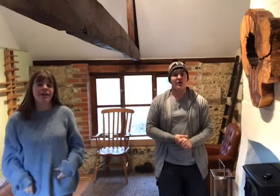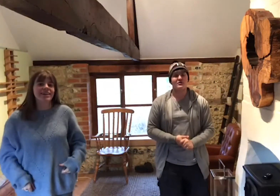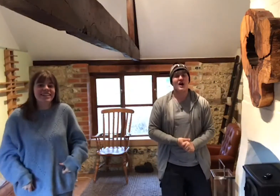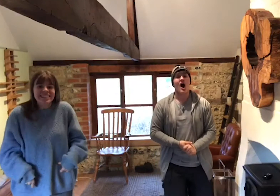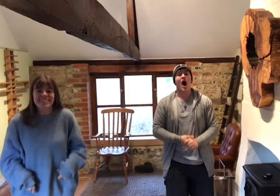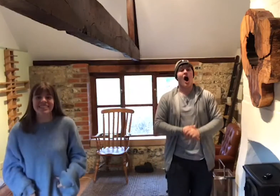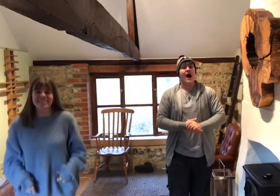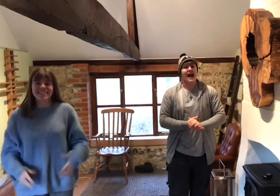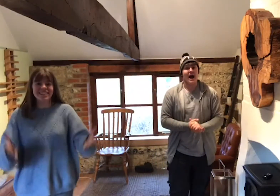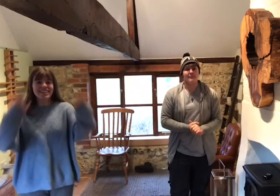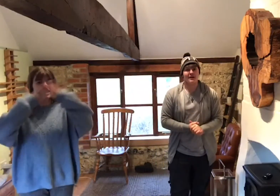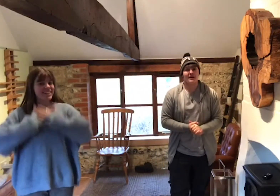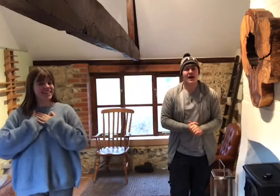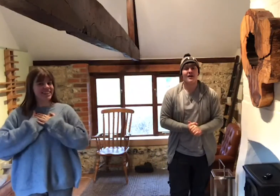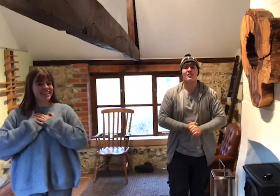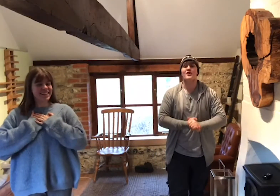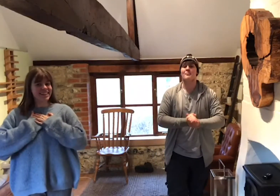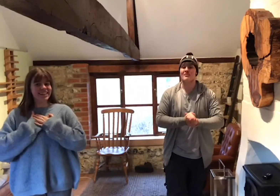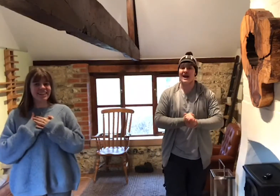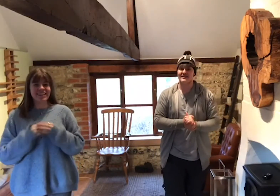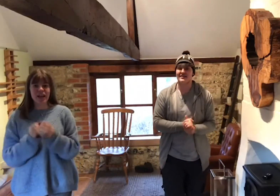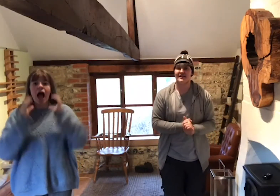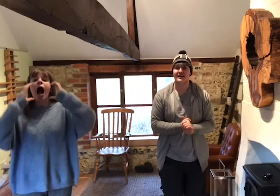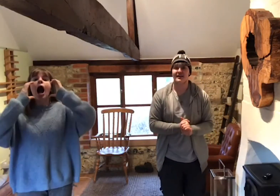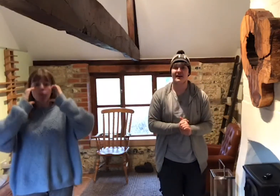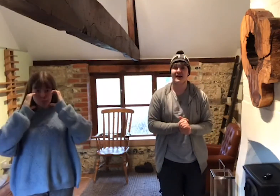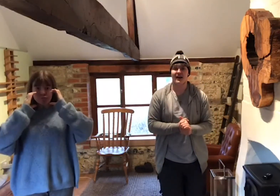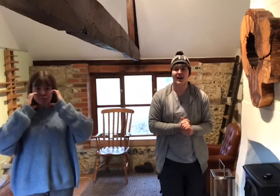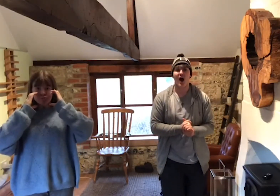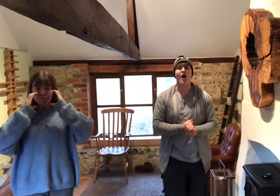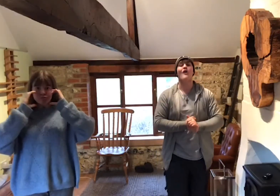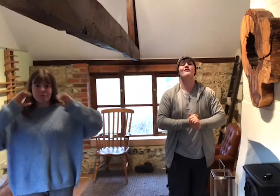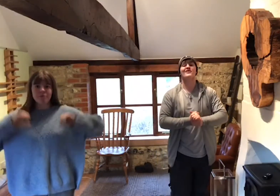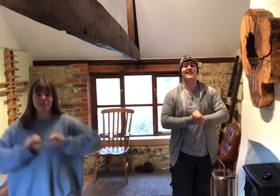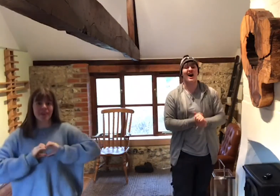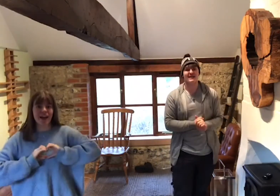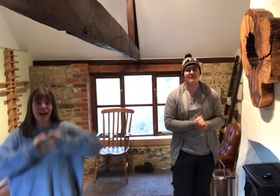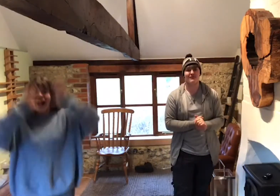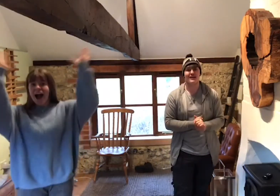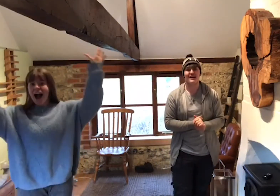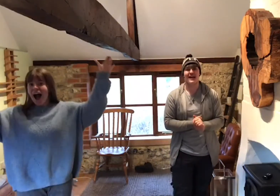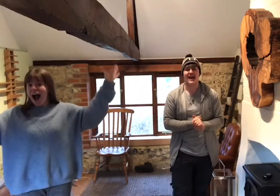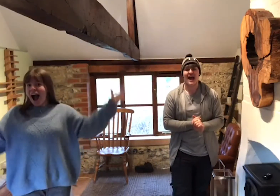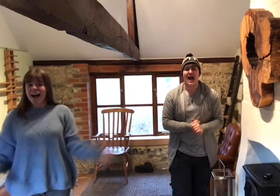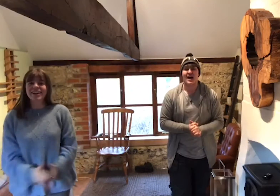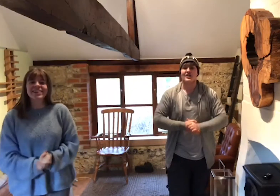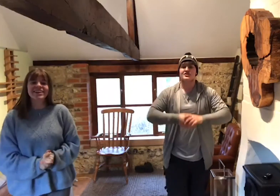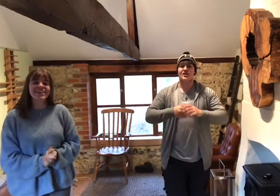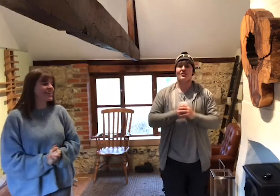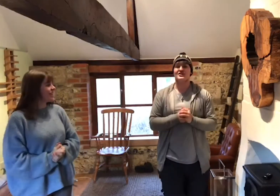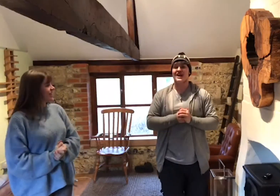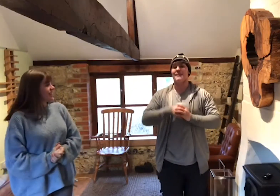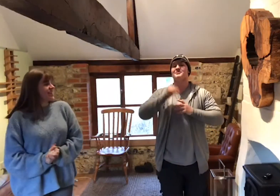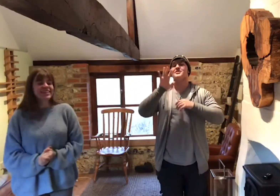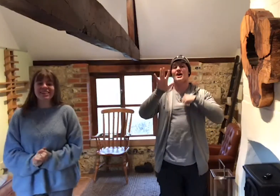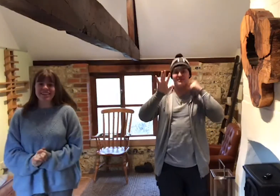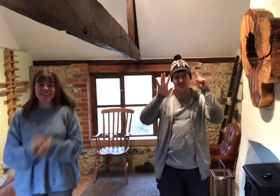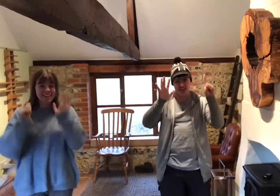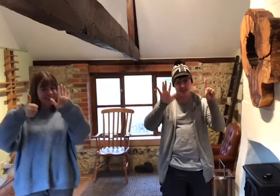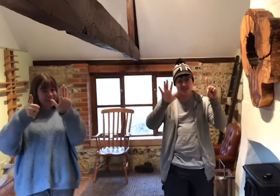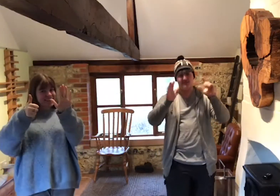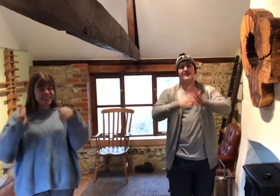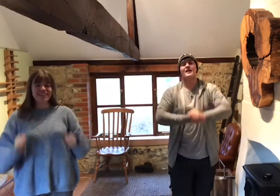it goes, I am the bread of life. John